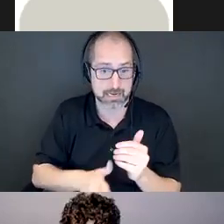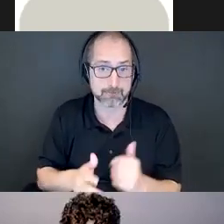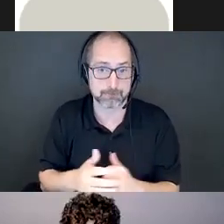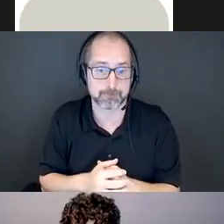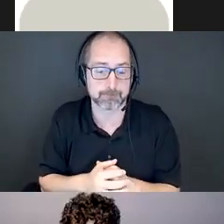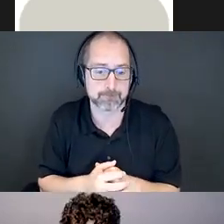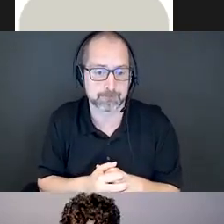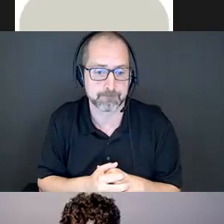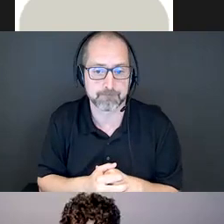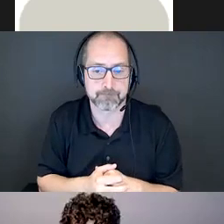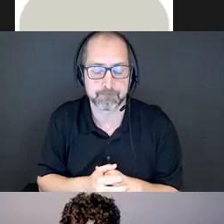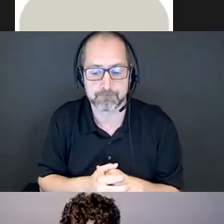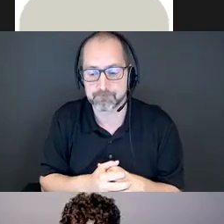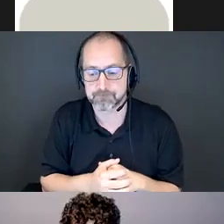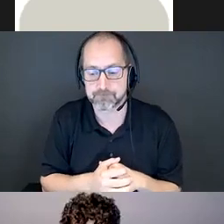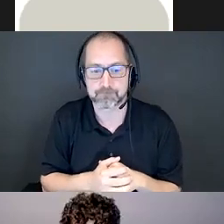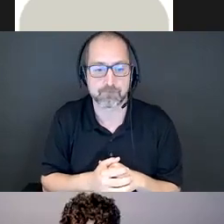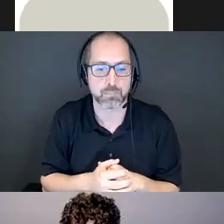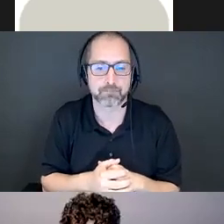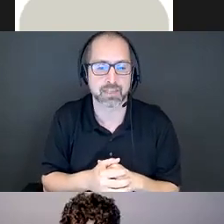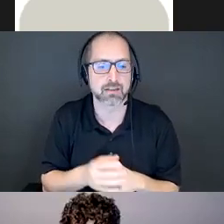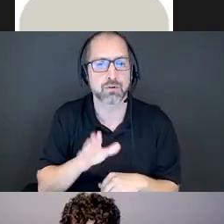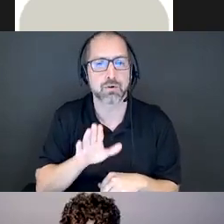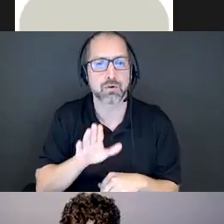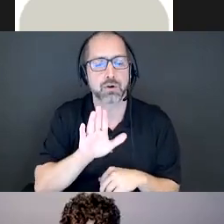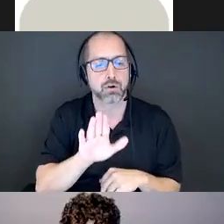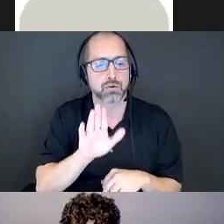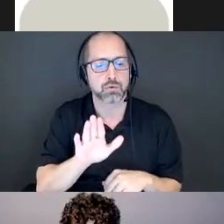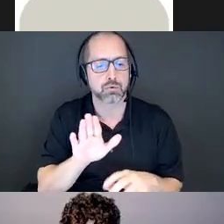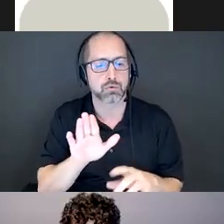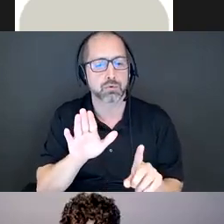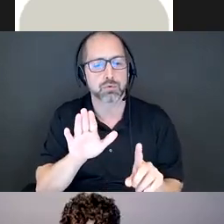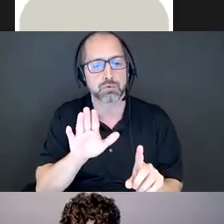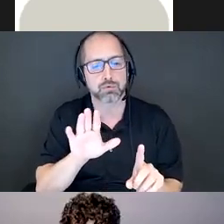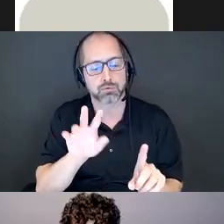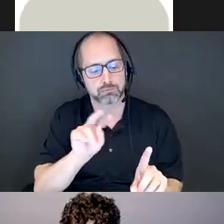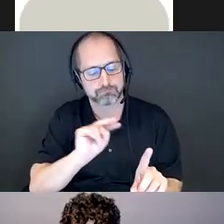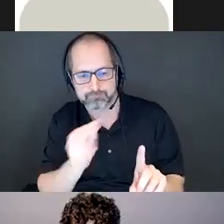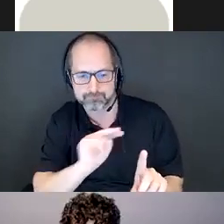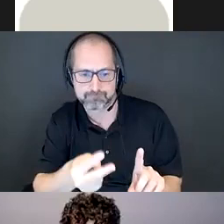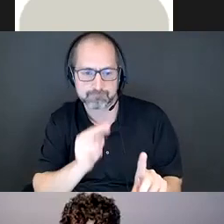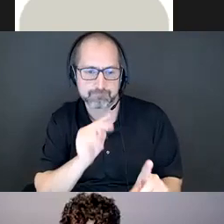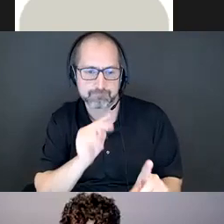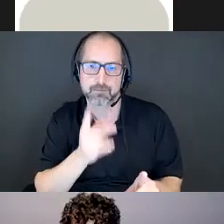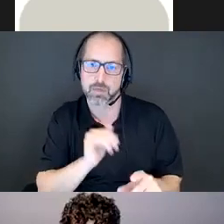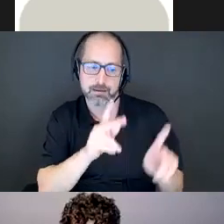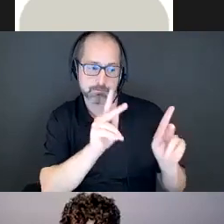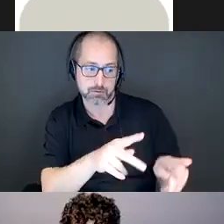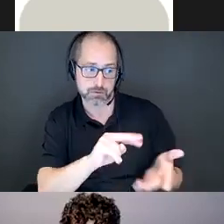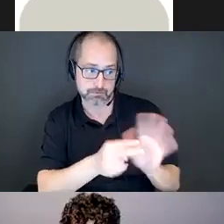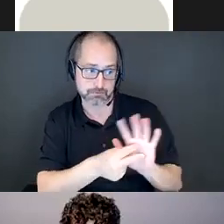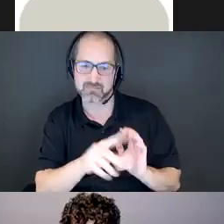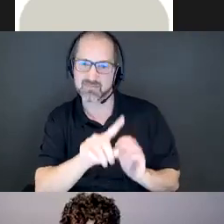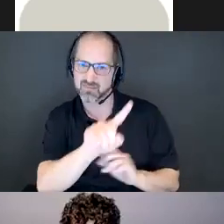So what are your views about stopping use of alcohol or drugs? Does a person have to want to